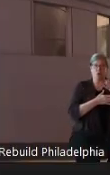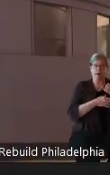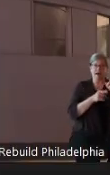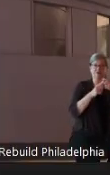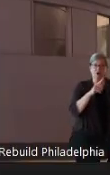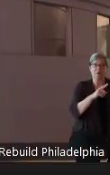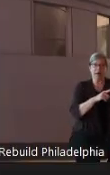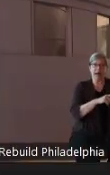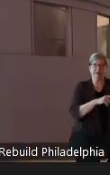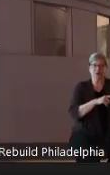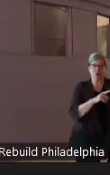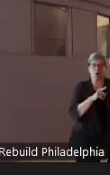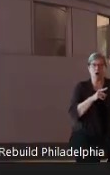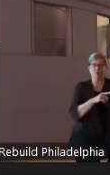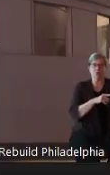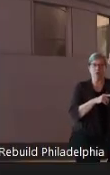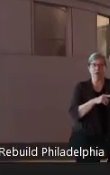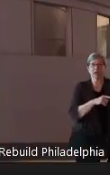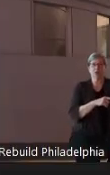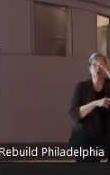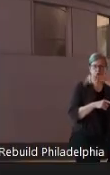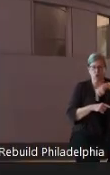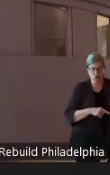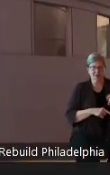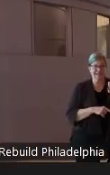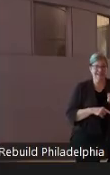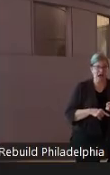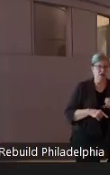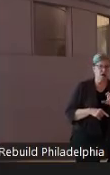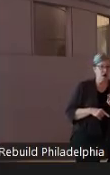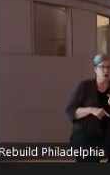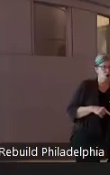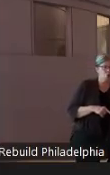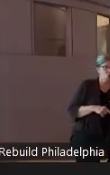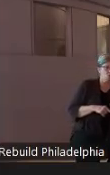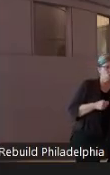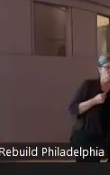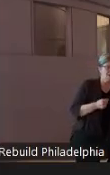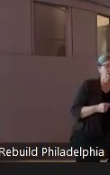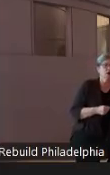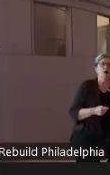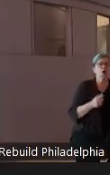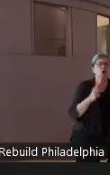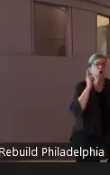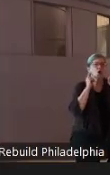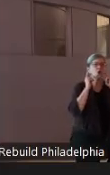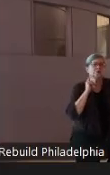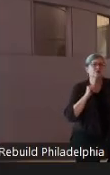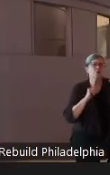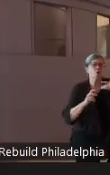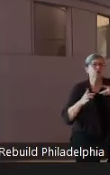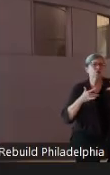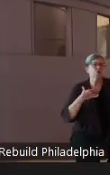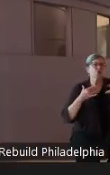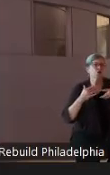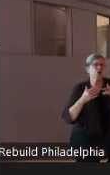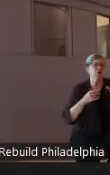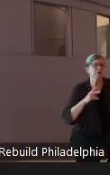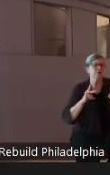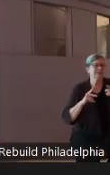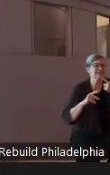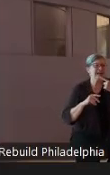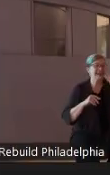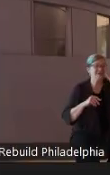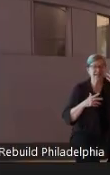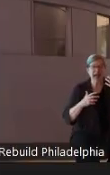of the Republic to South Concourse Drive. We had heard in some earlier meetings that there was concern that people, if there was